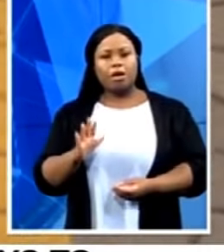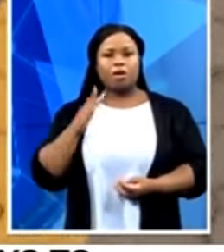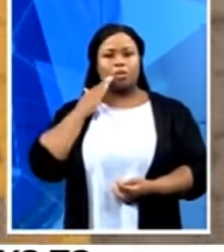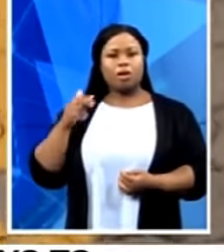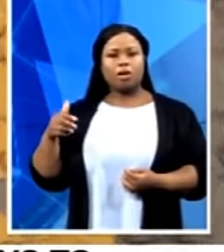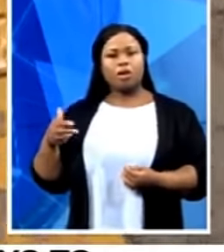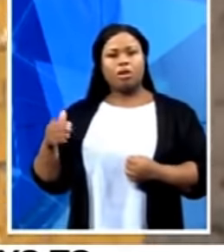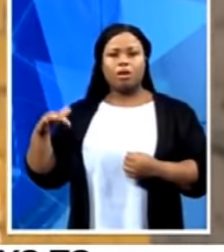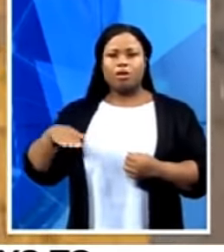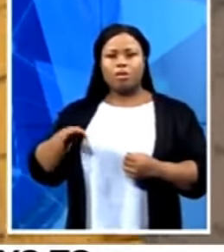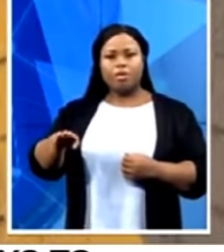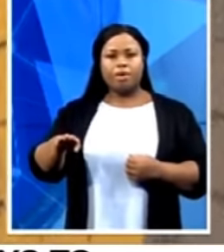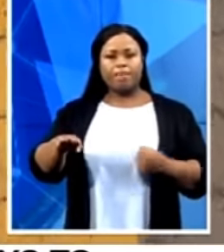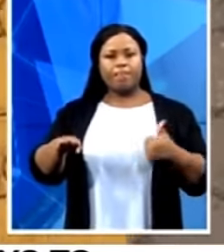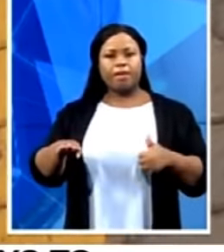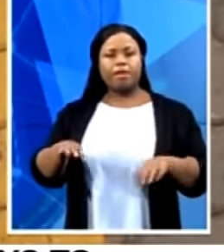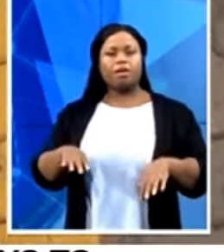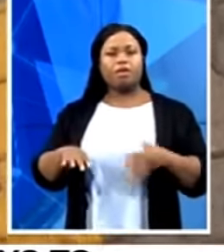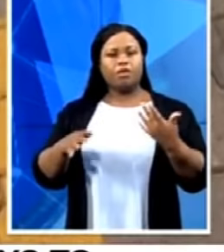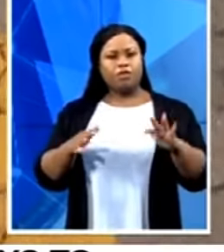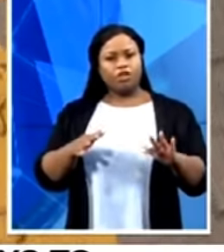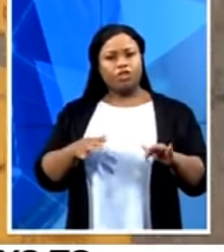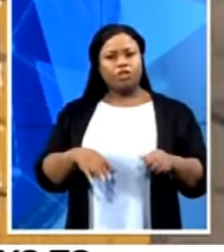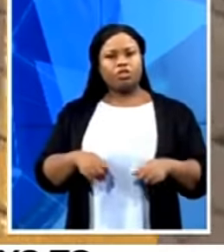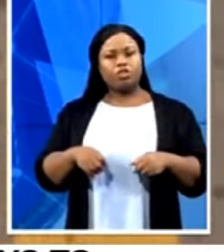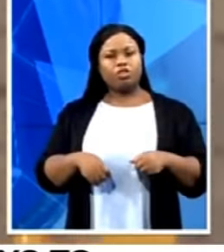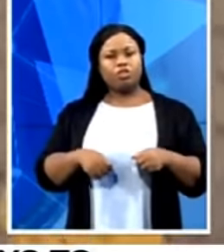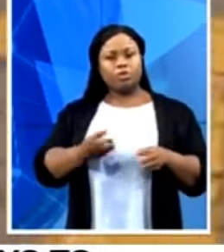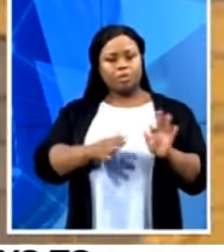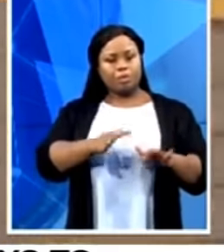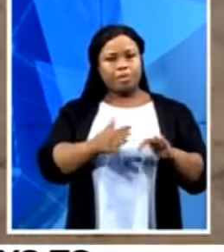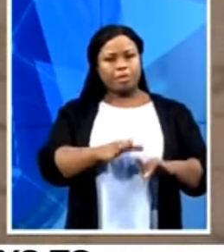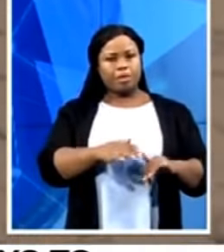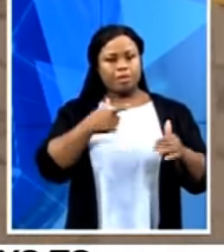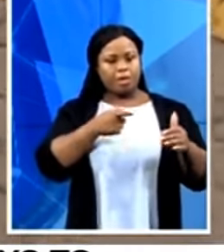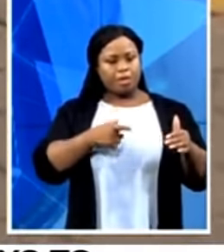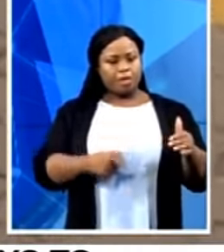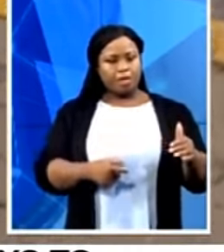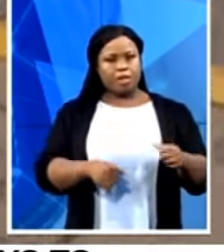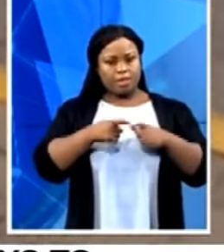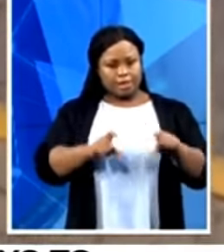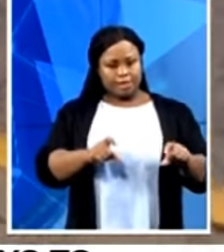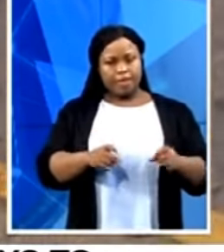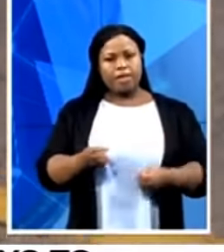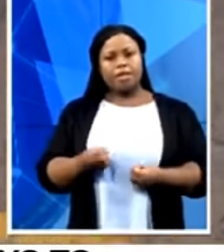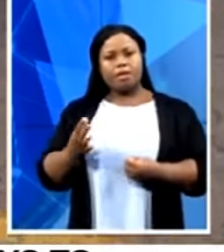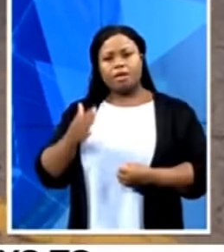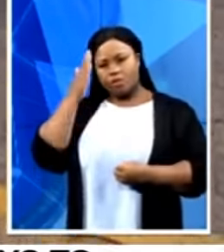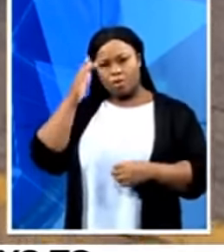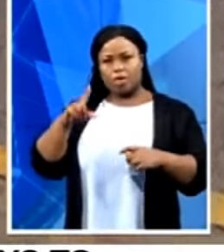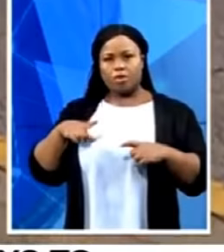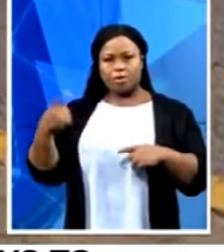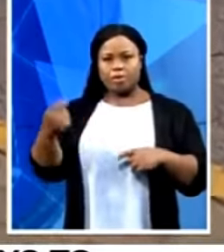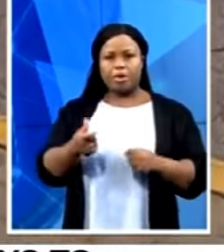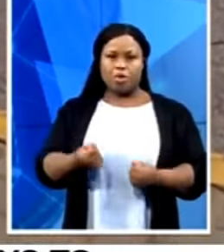of the receipt. And with a copy of the receipt, then they know exactly what they're getting, how much they're paying for it, as well as for